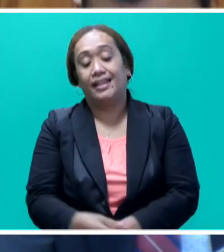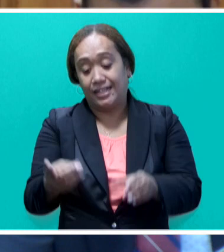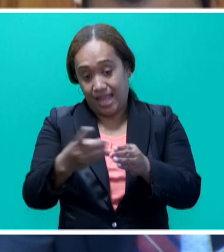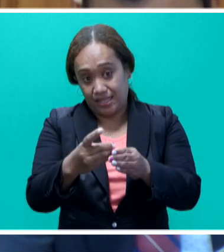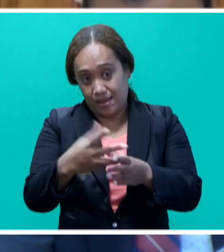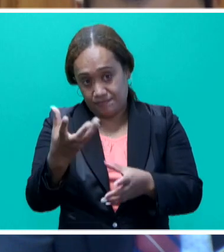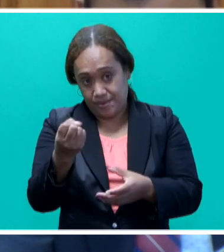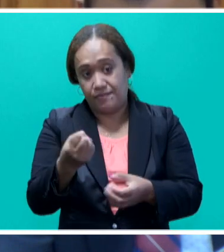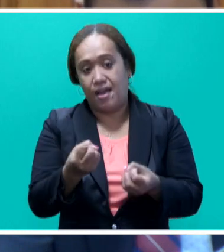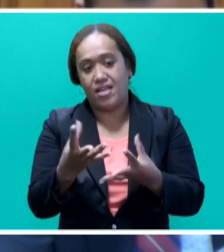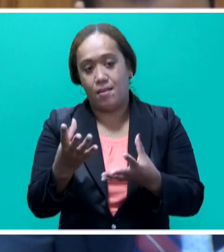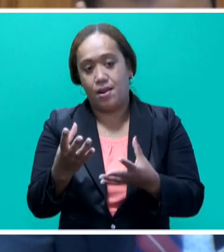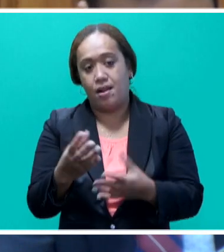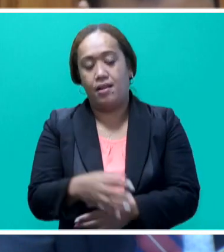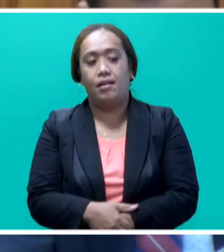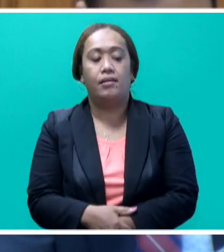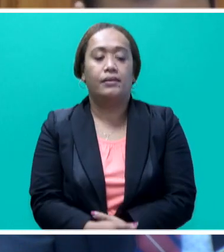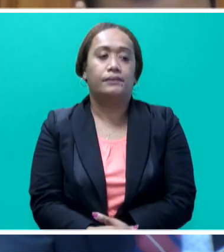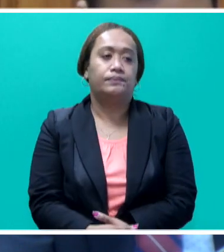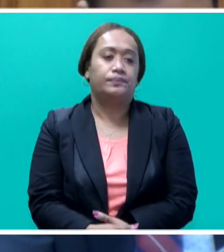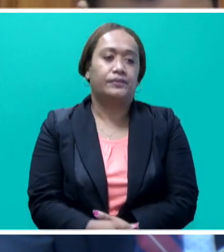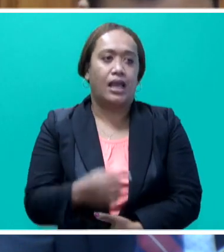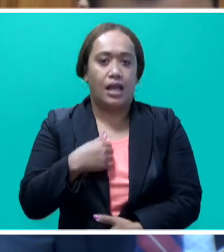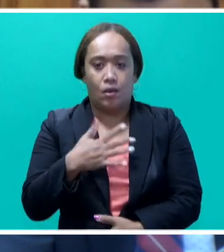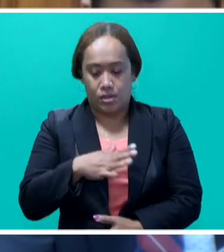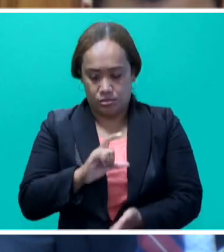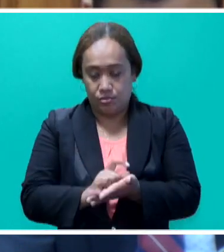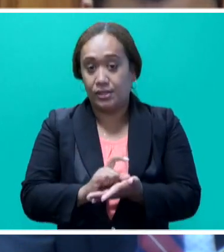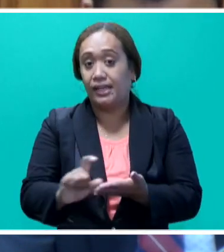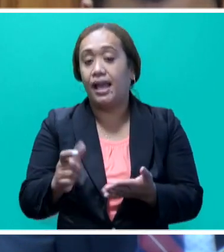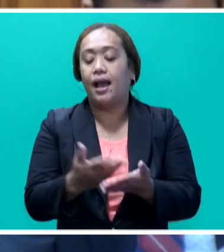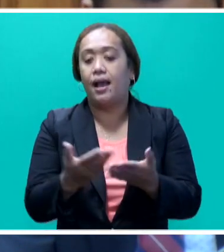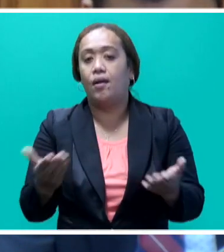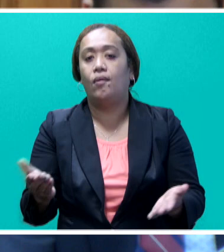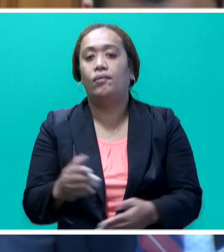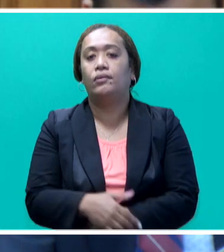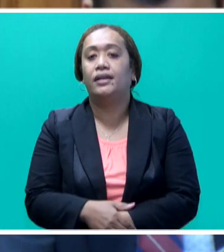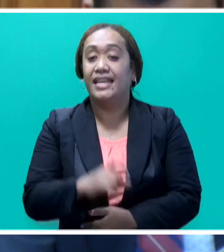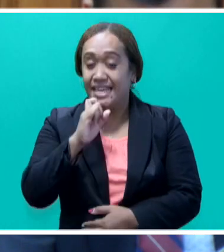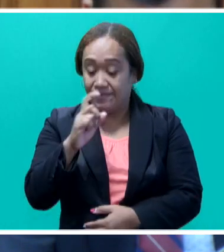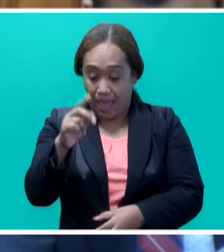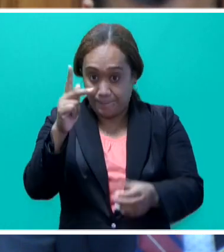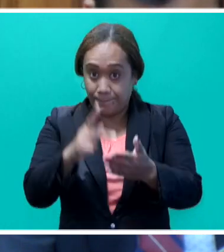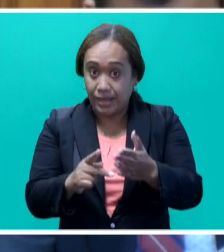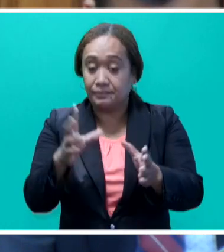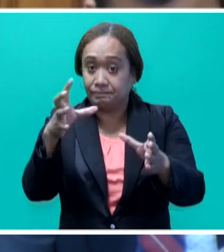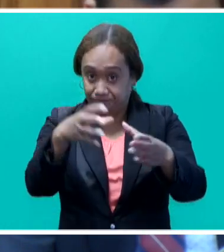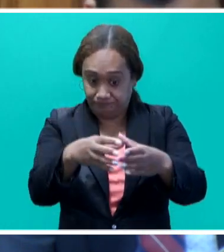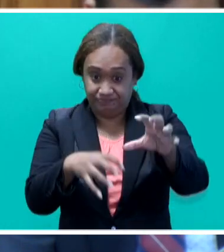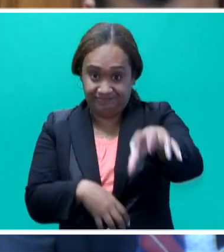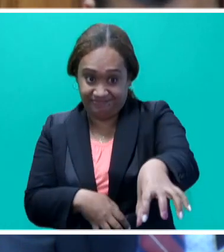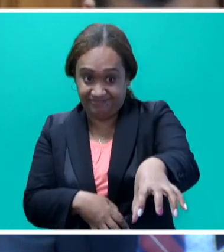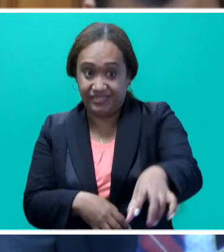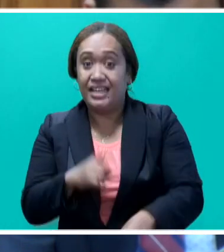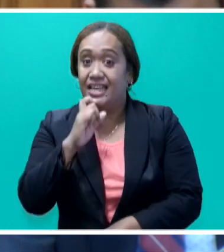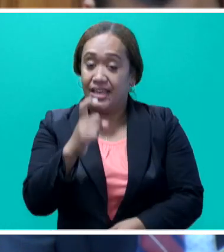have available. And Honourable Speaker, I'd like to make that very clear. That part of that is because of what the healthcare